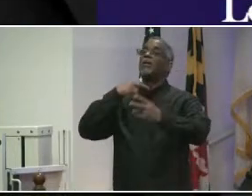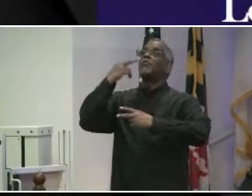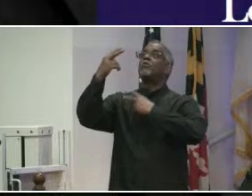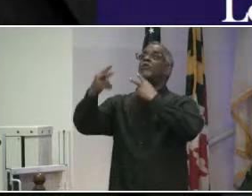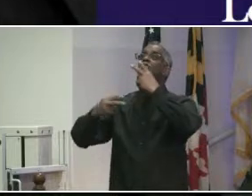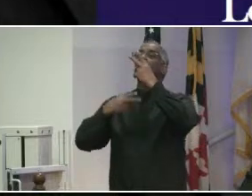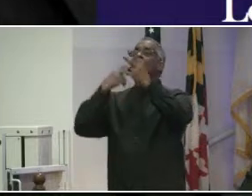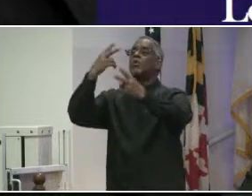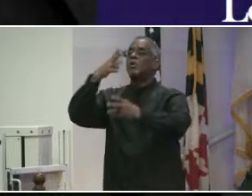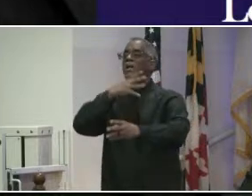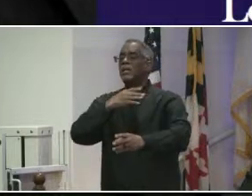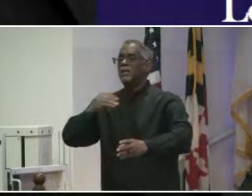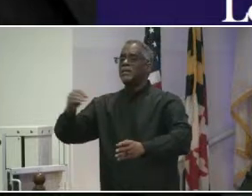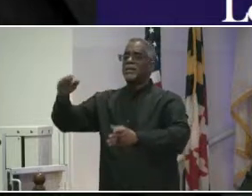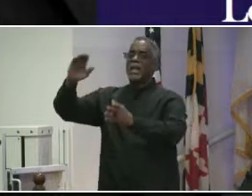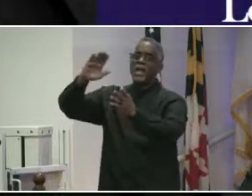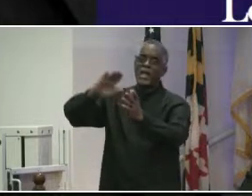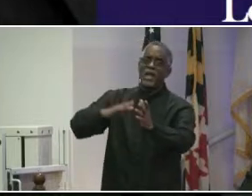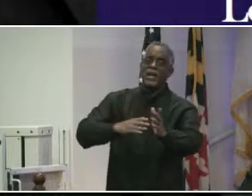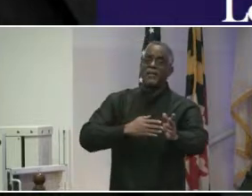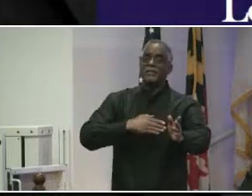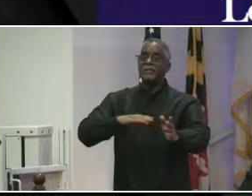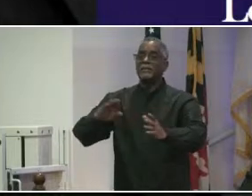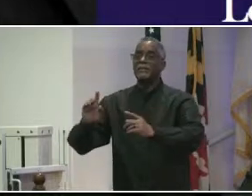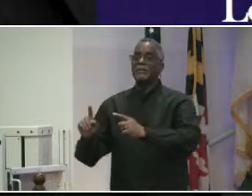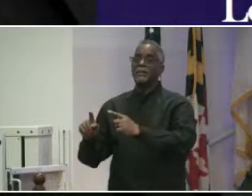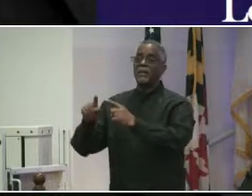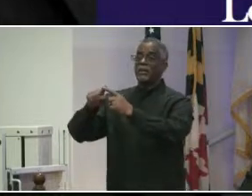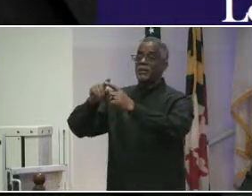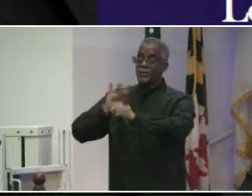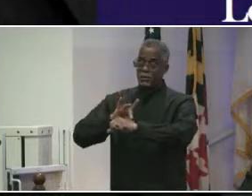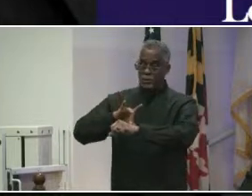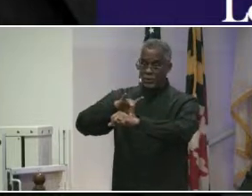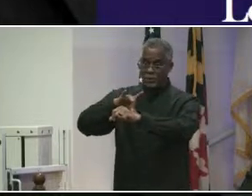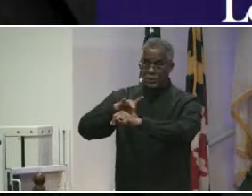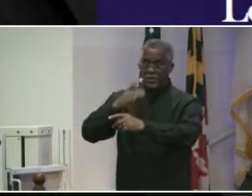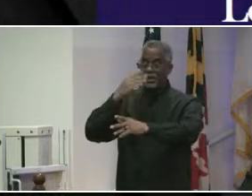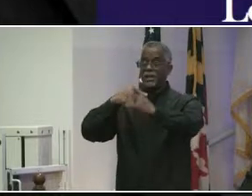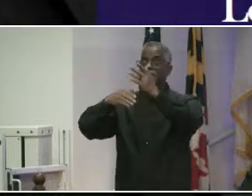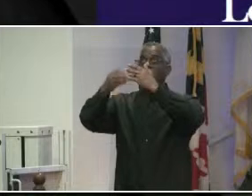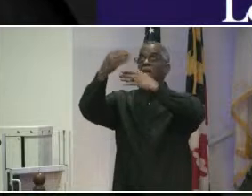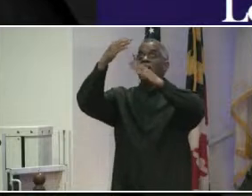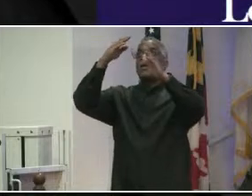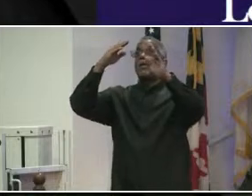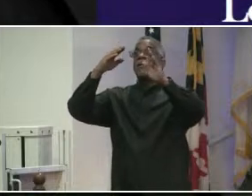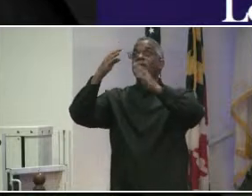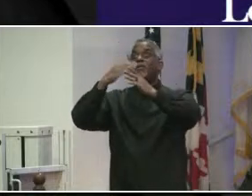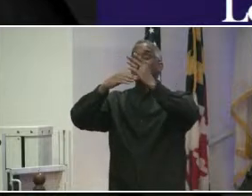Lift every voice and sing till earth and